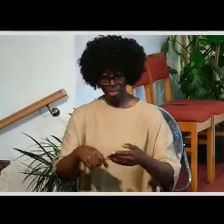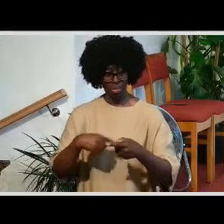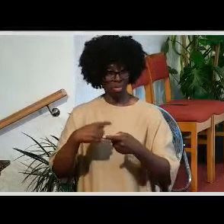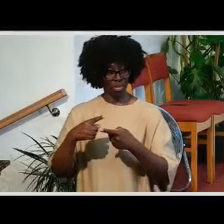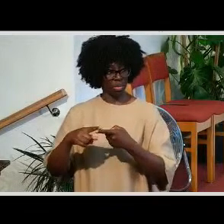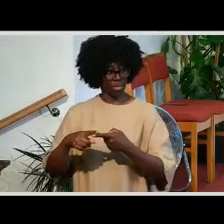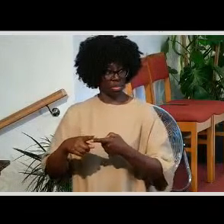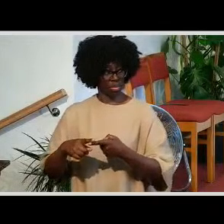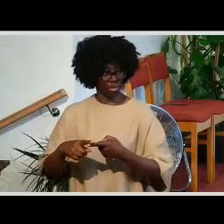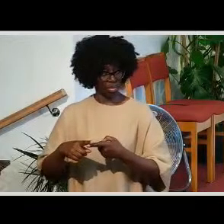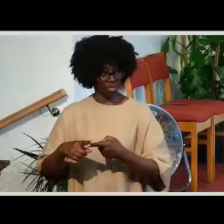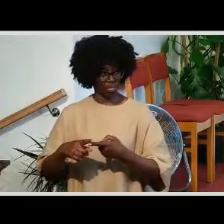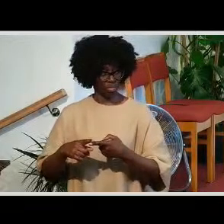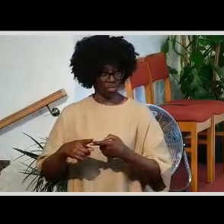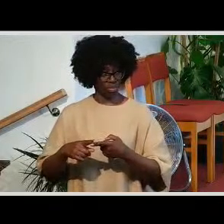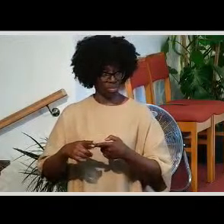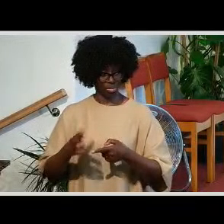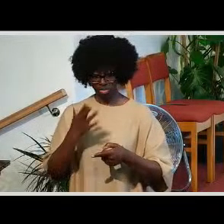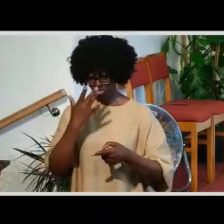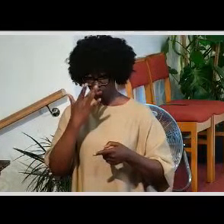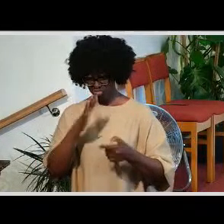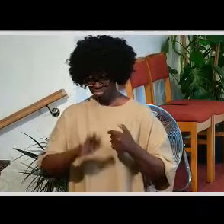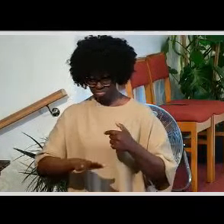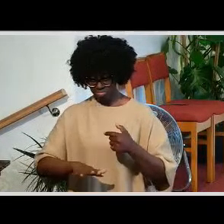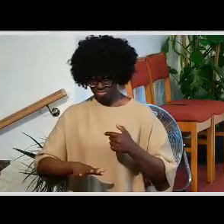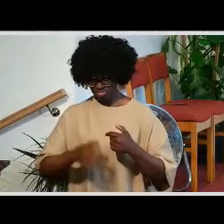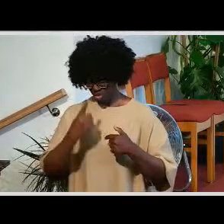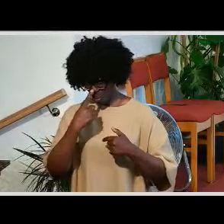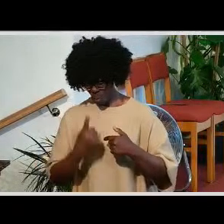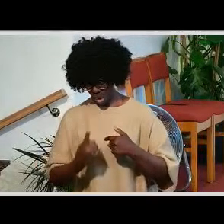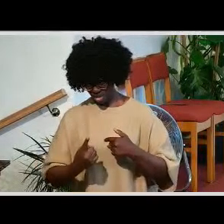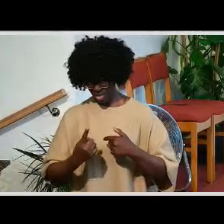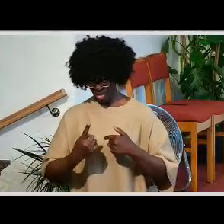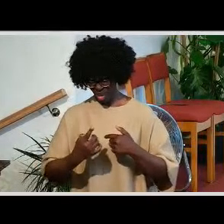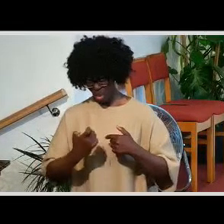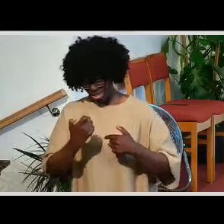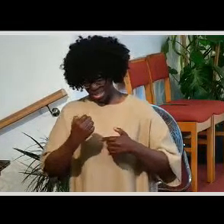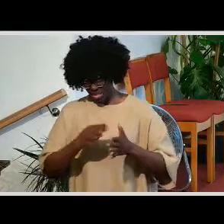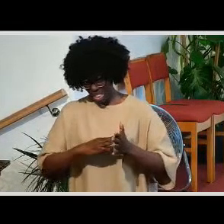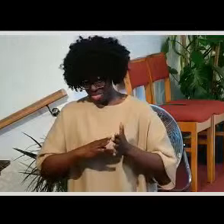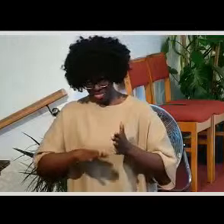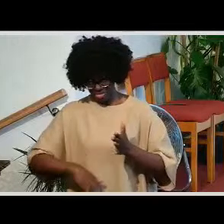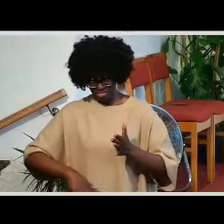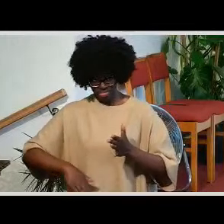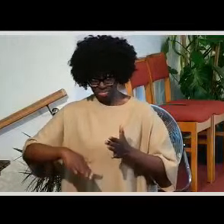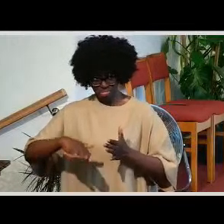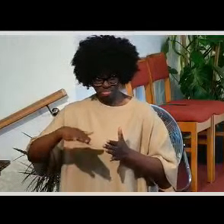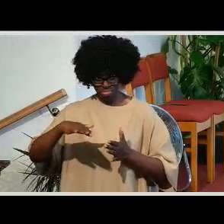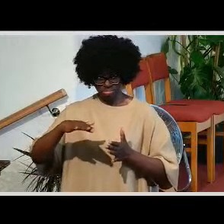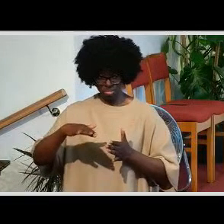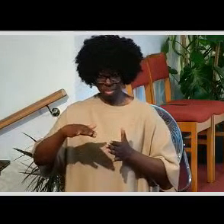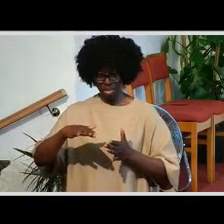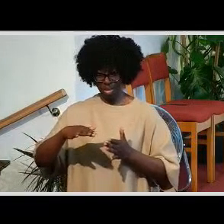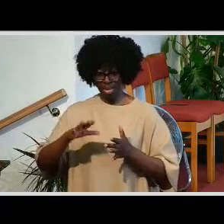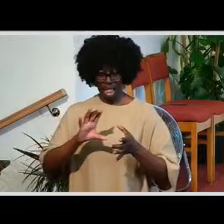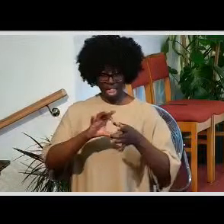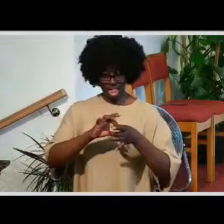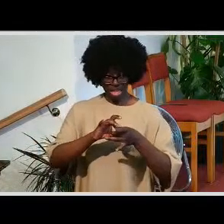age 5 to age from 1 year or 6 months right up in terms of motor